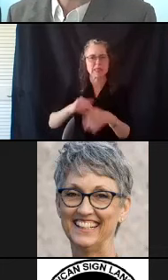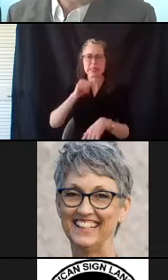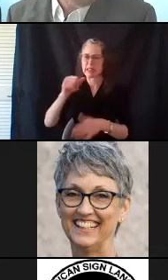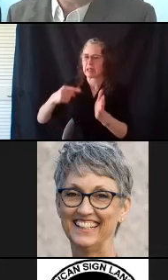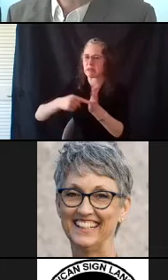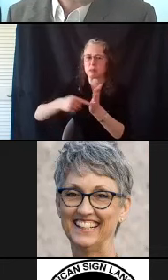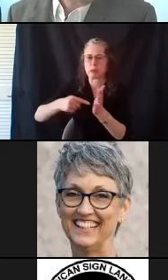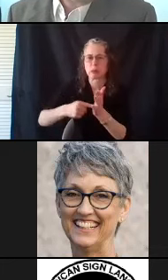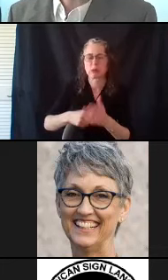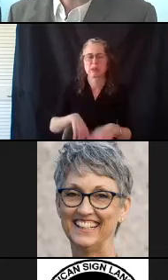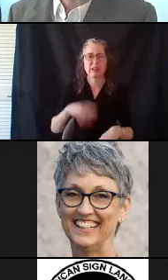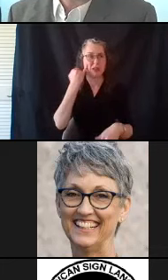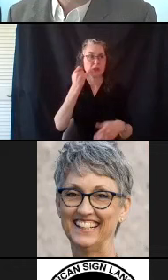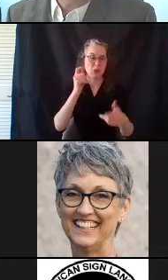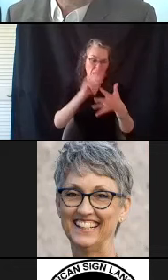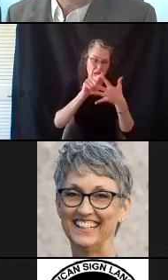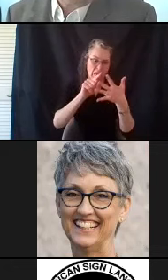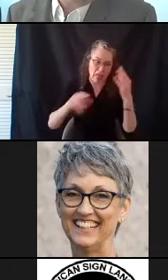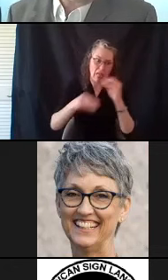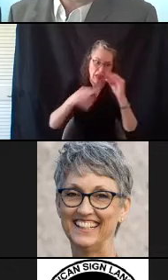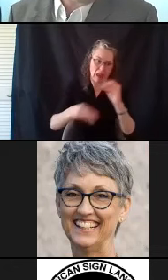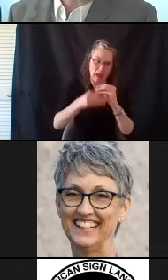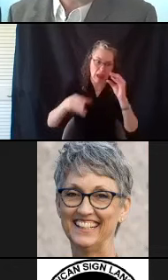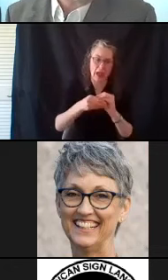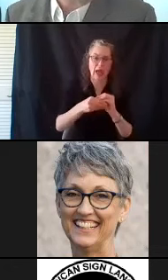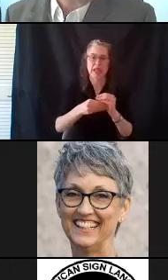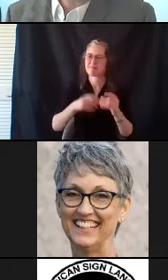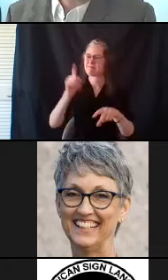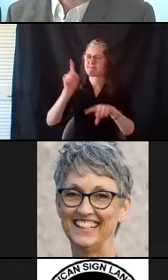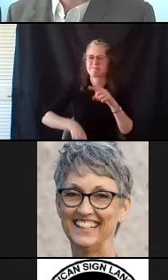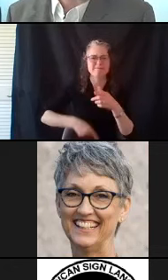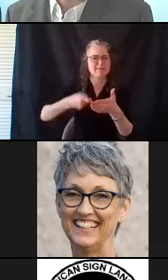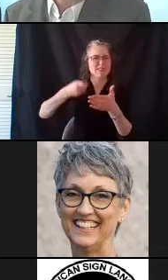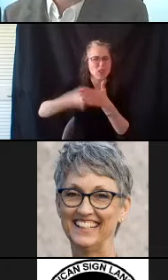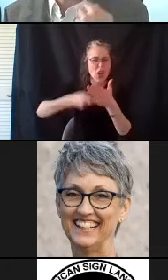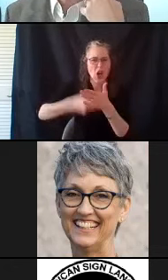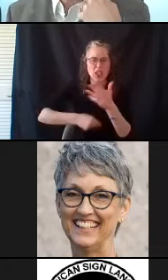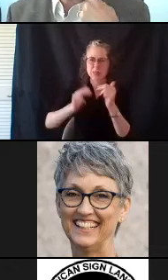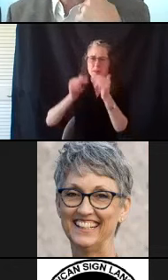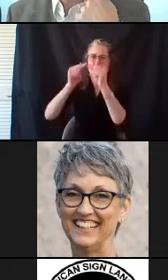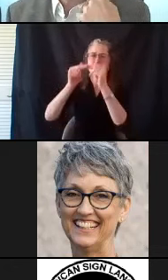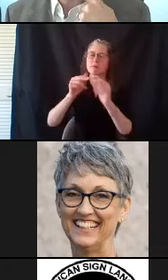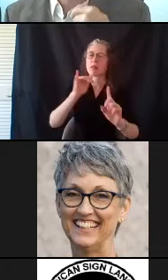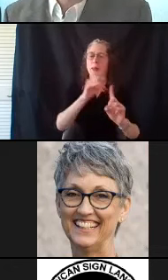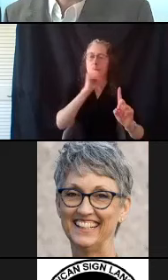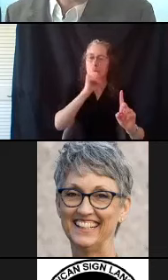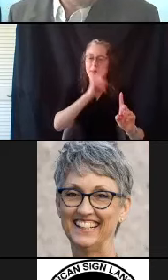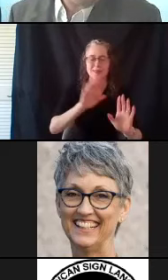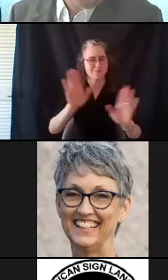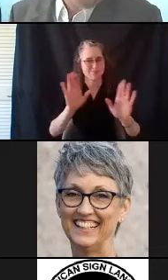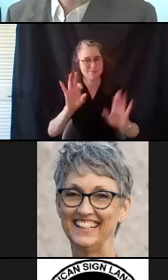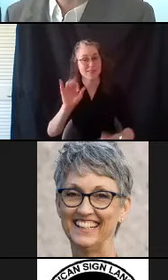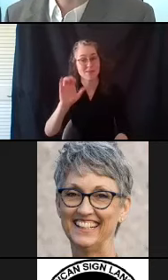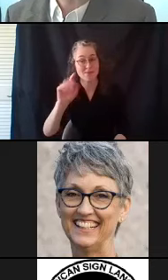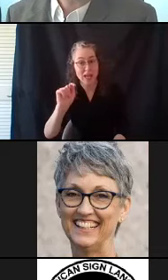make changes, it's going to be cost prohibitive for anybody to do this. That's the myth. The fact is that